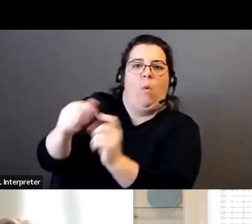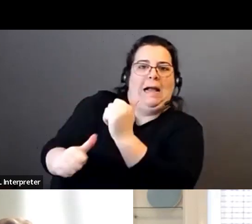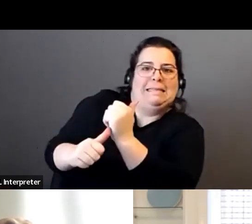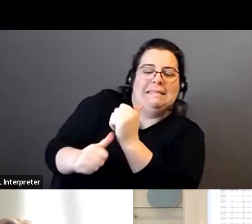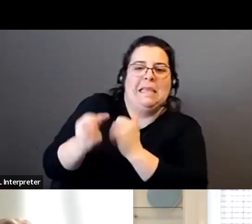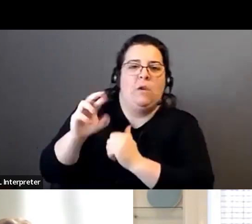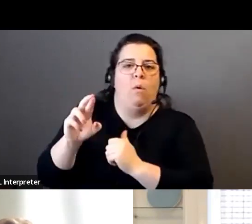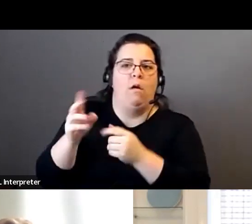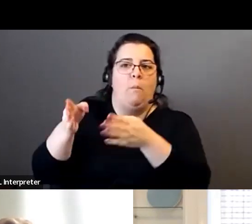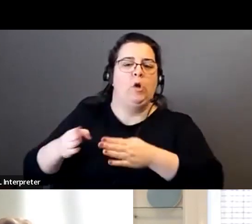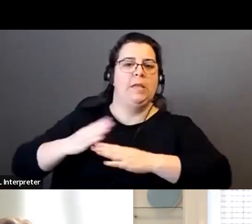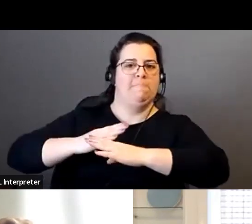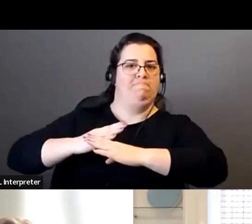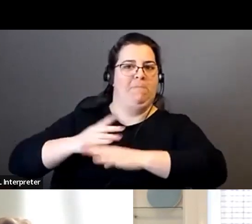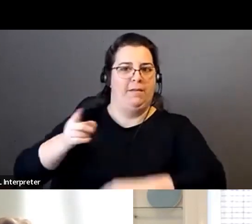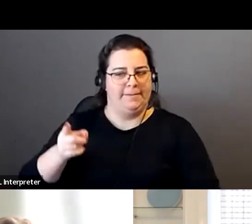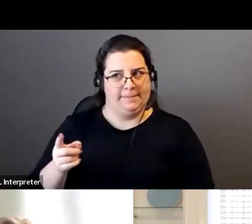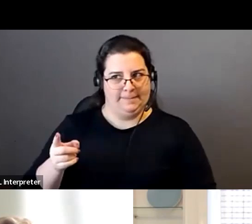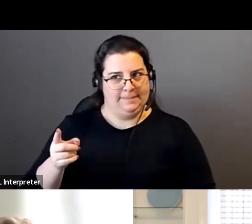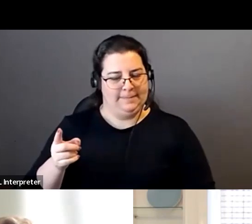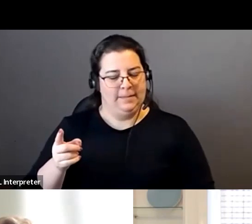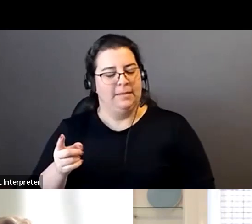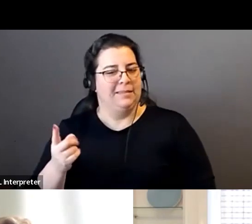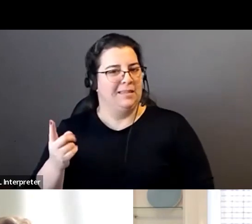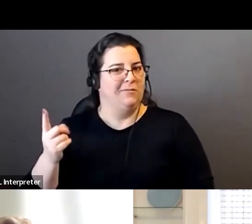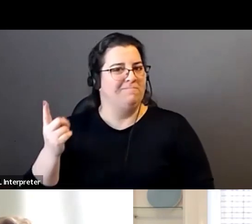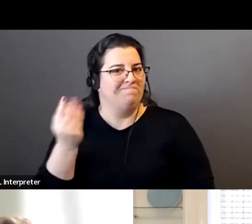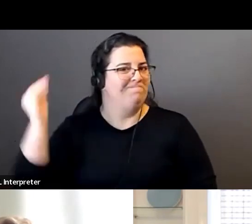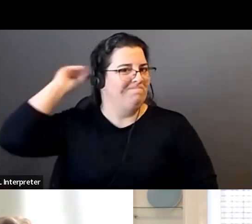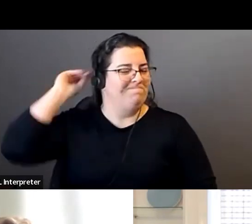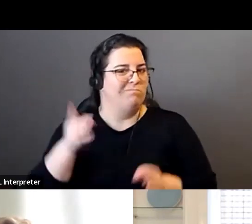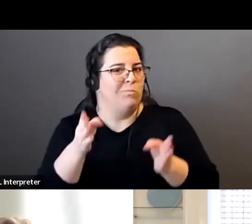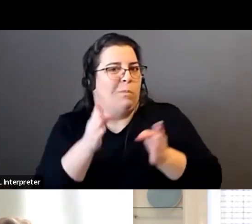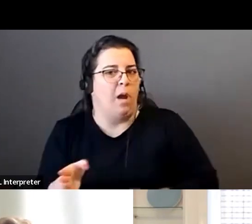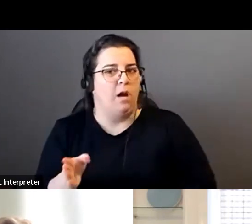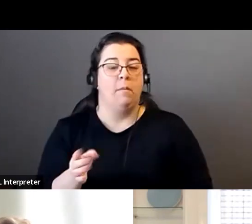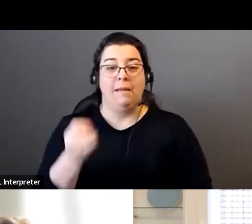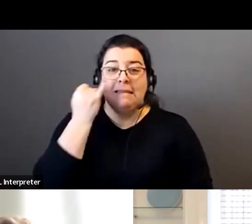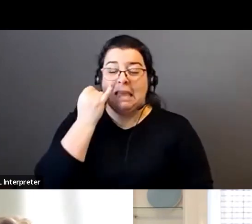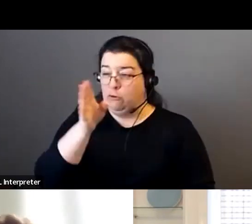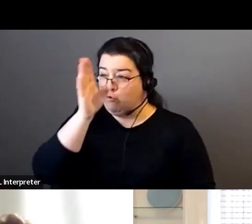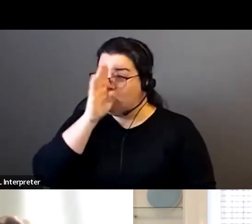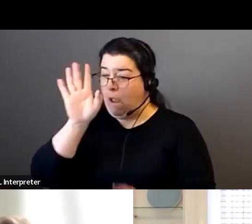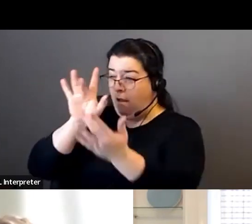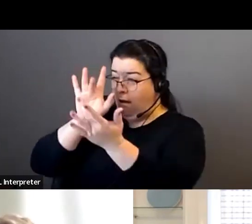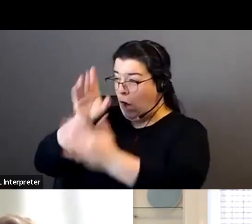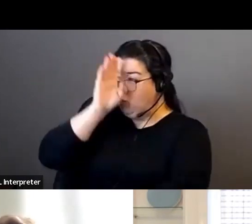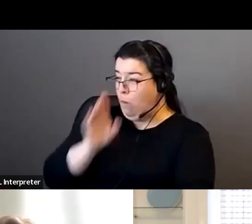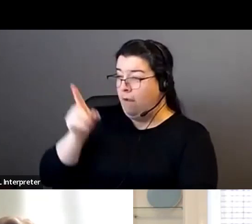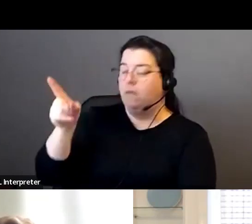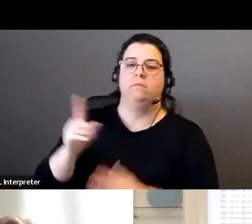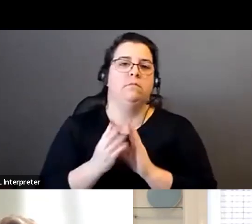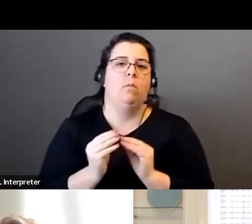But also, if you can get in direct contact with a person you want, makes it so much easier. And she came on